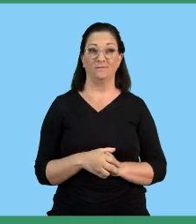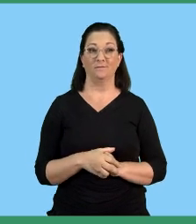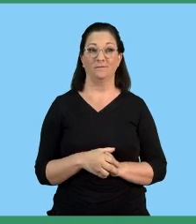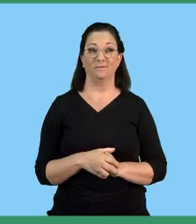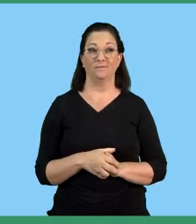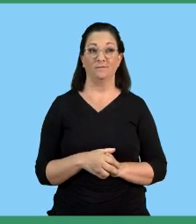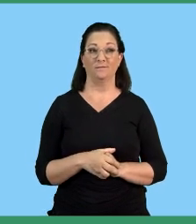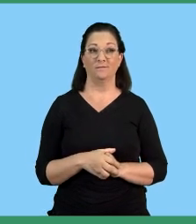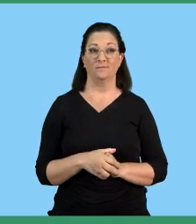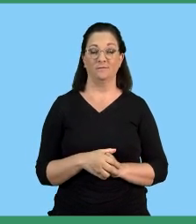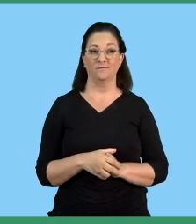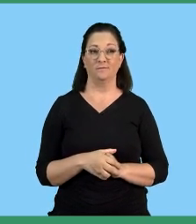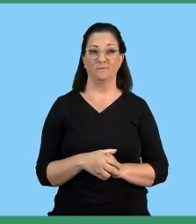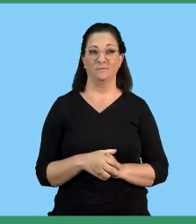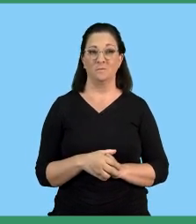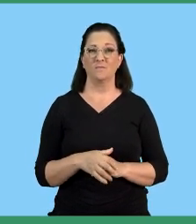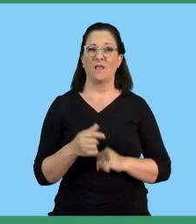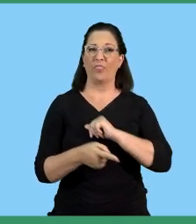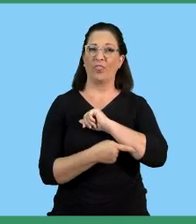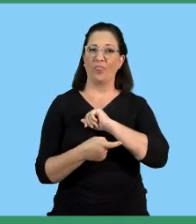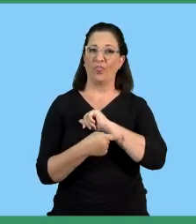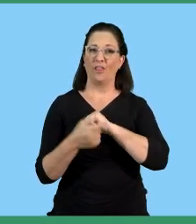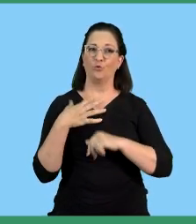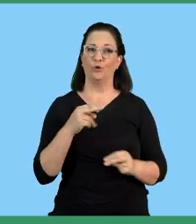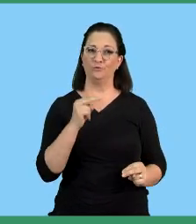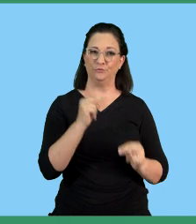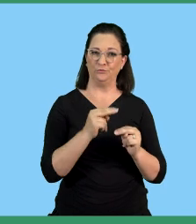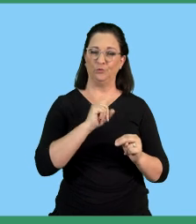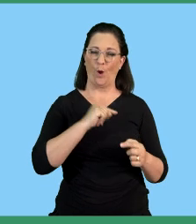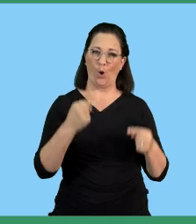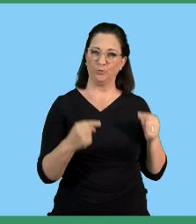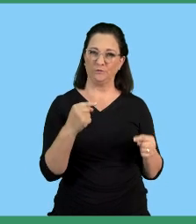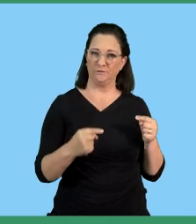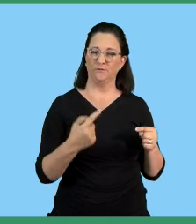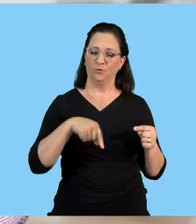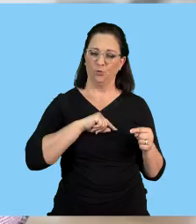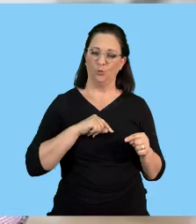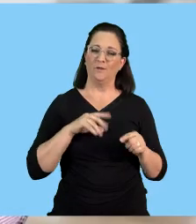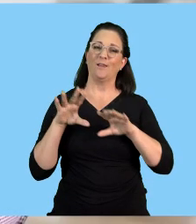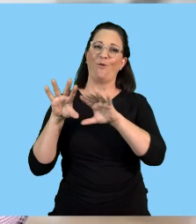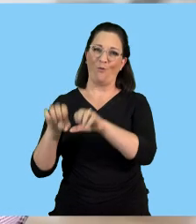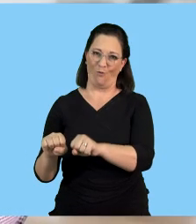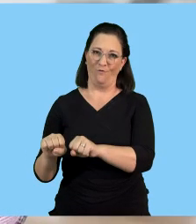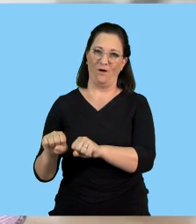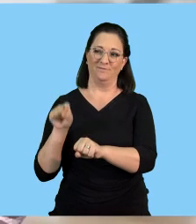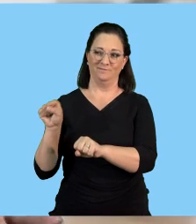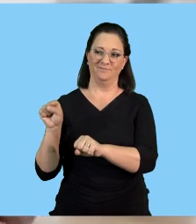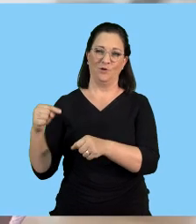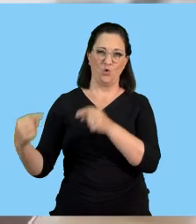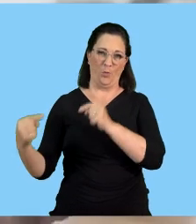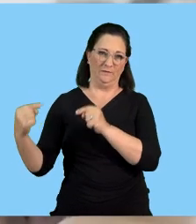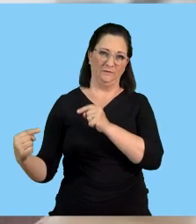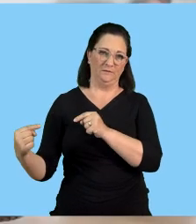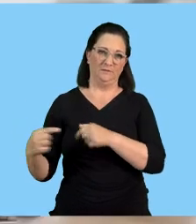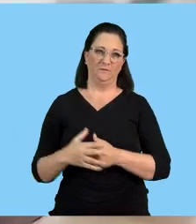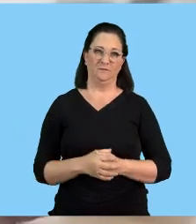to reduce the threat of competition. Like I said, we are taking over our competitors' business, basically, or we